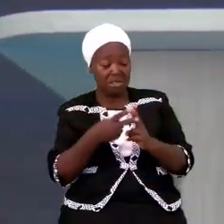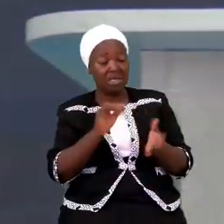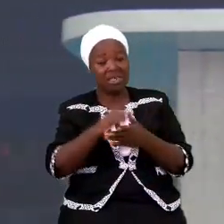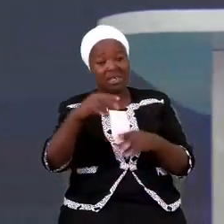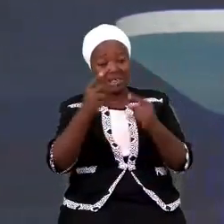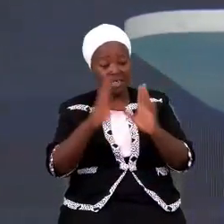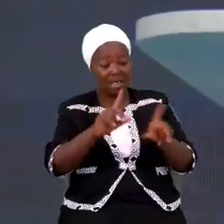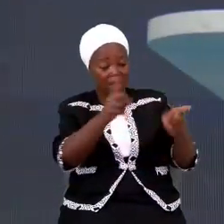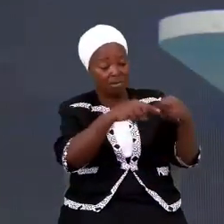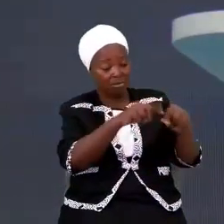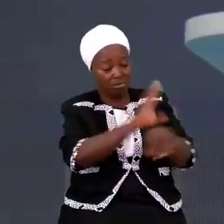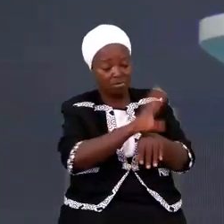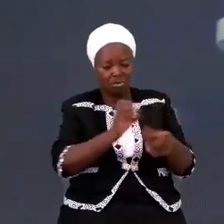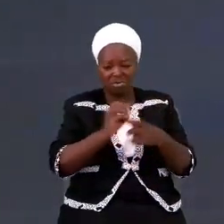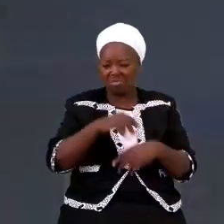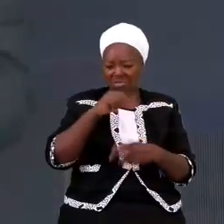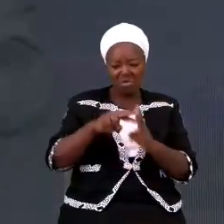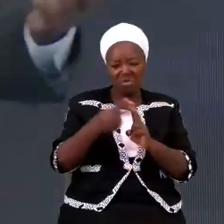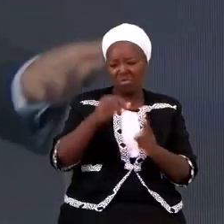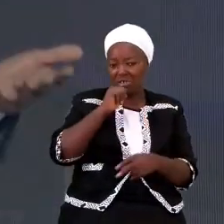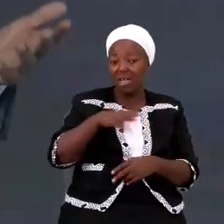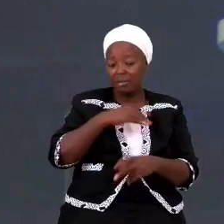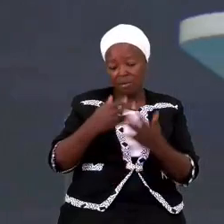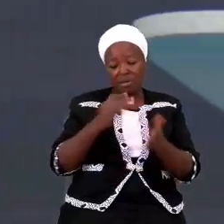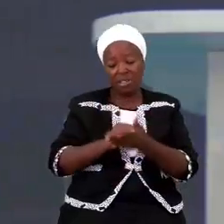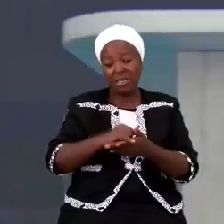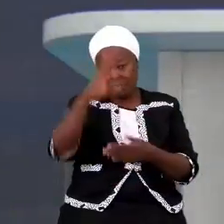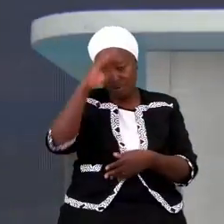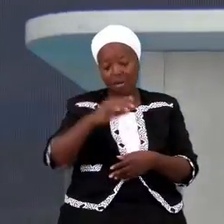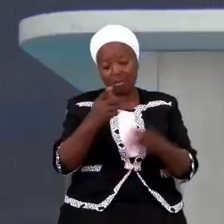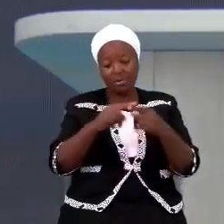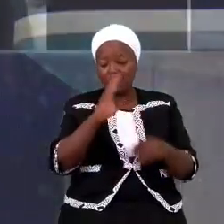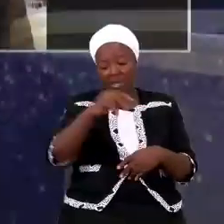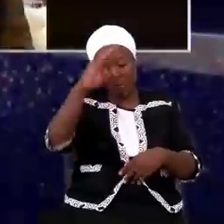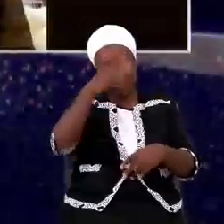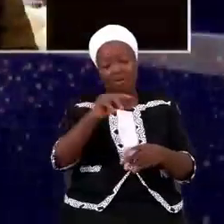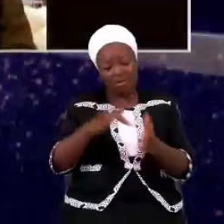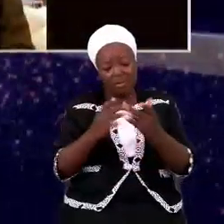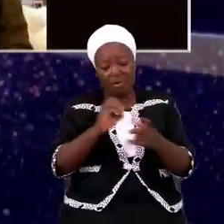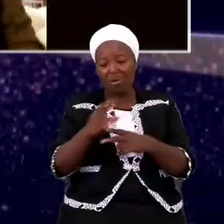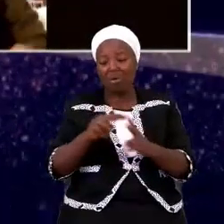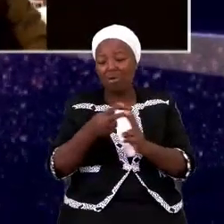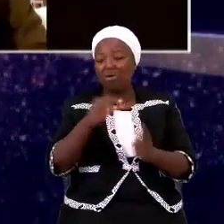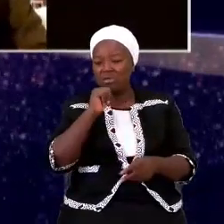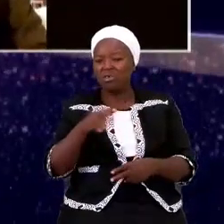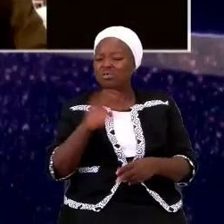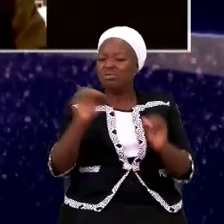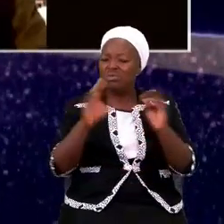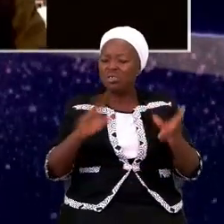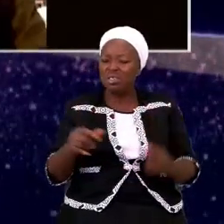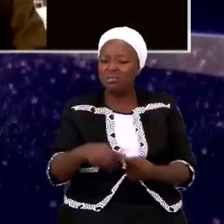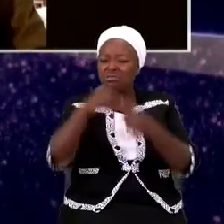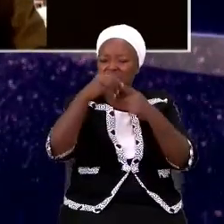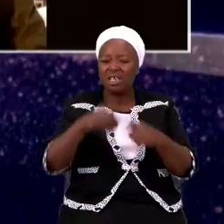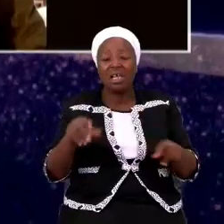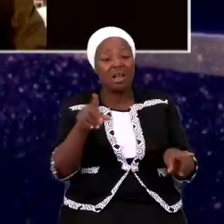with any sinner. Come on, like every other person. But when you come to the Lord and you confess your sin and you forsake